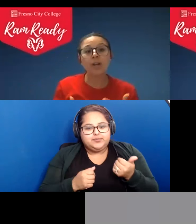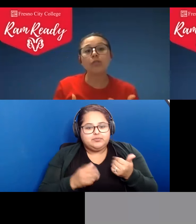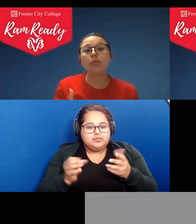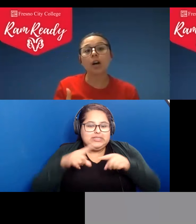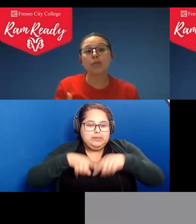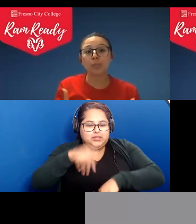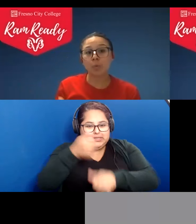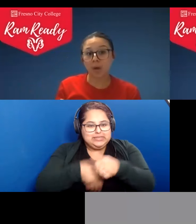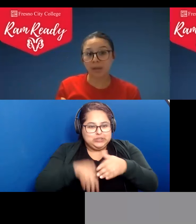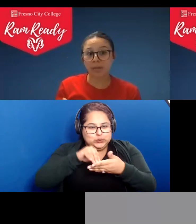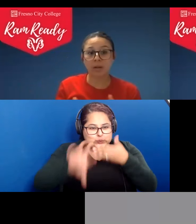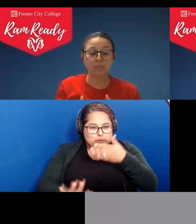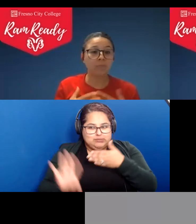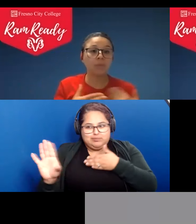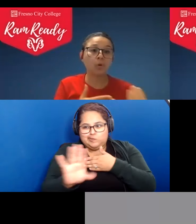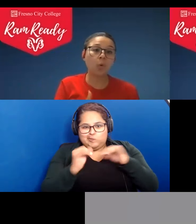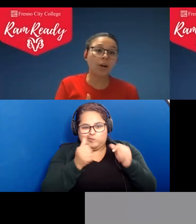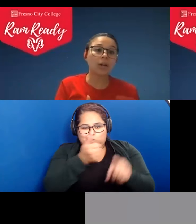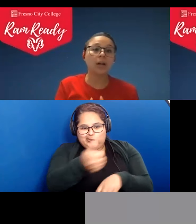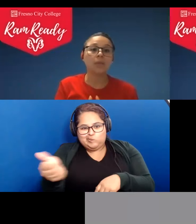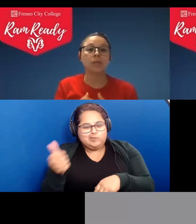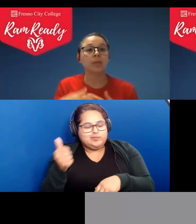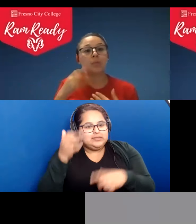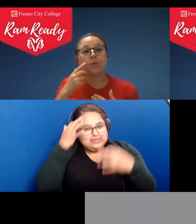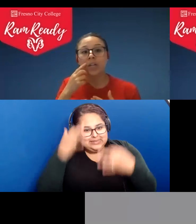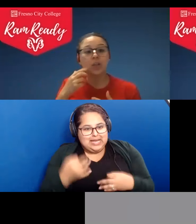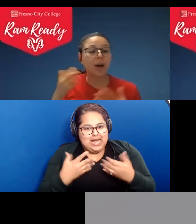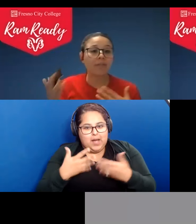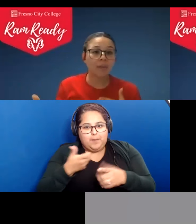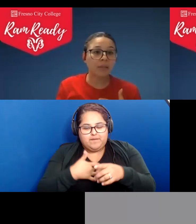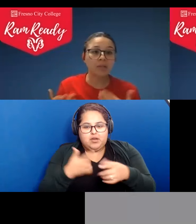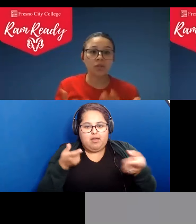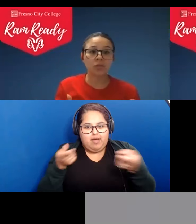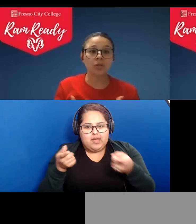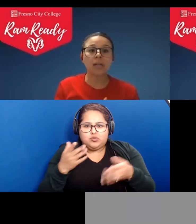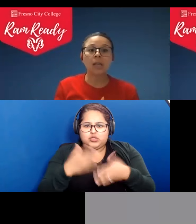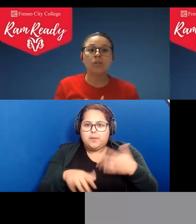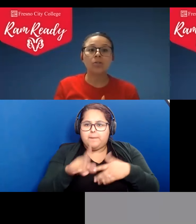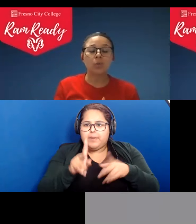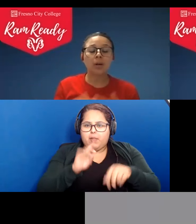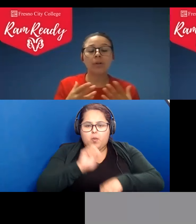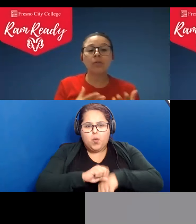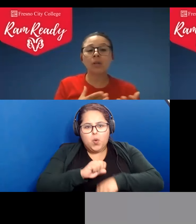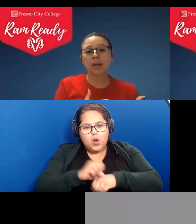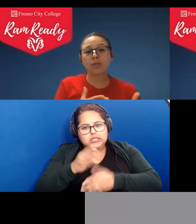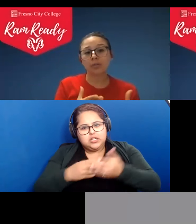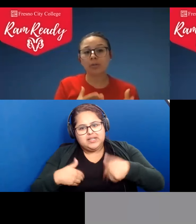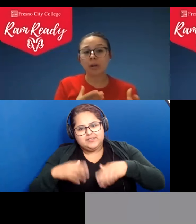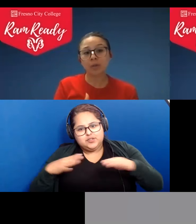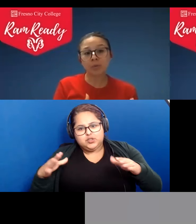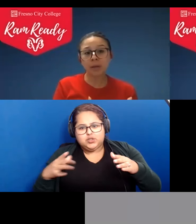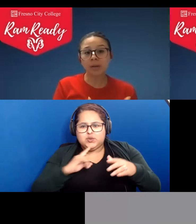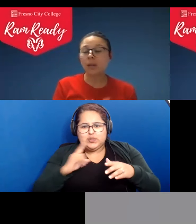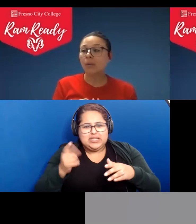handle and what you feel comfortable with. Some people work, some people, have families, children. So whatever unit count you